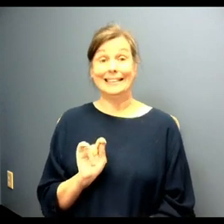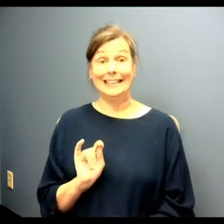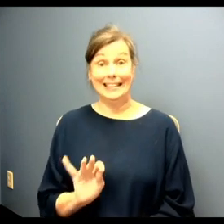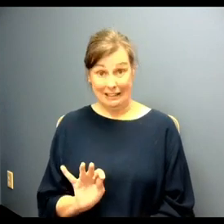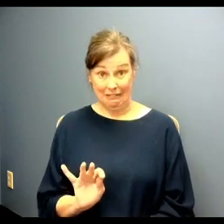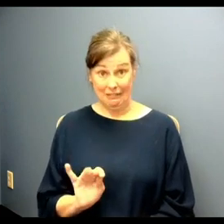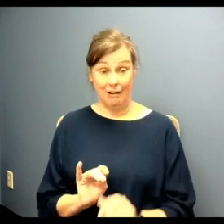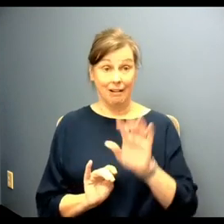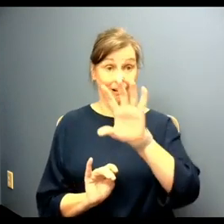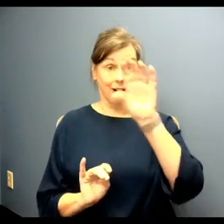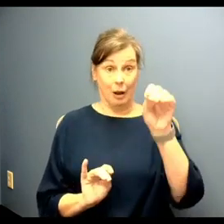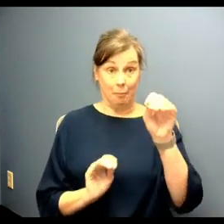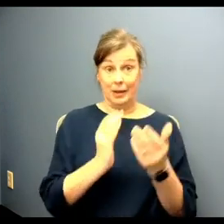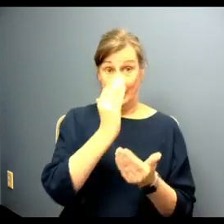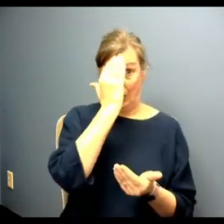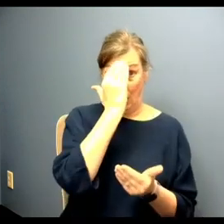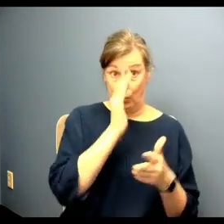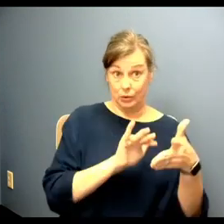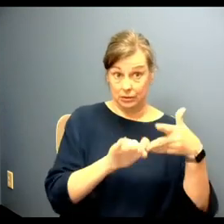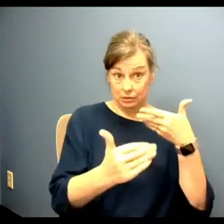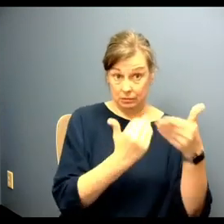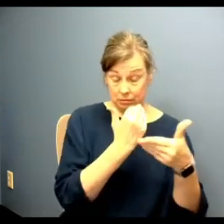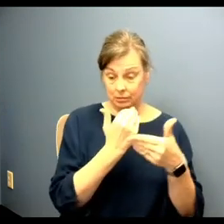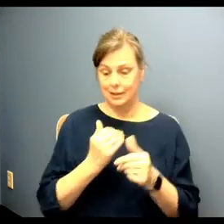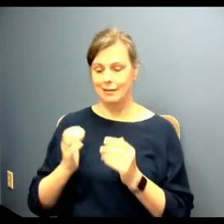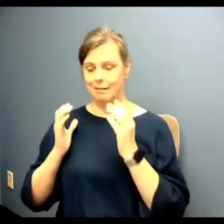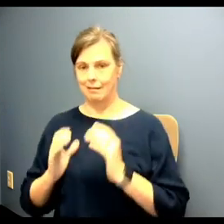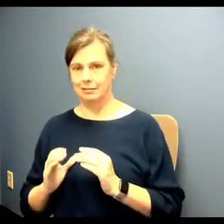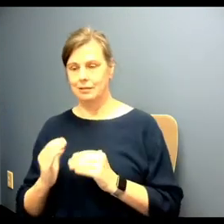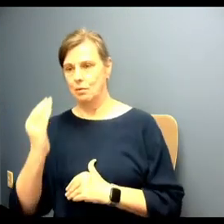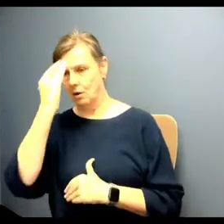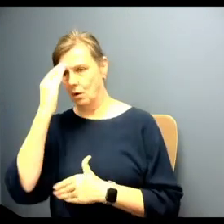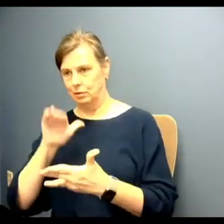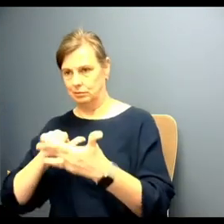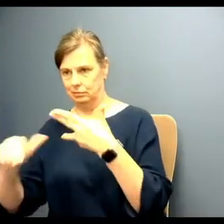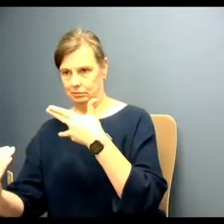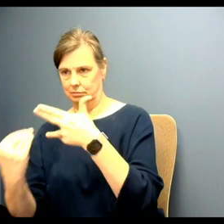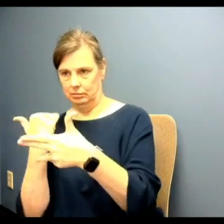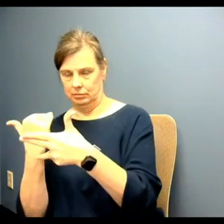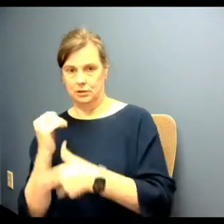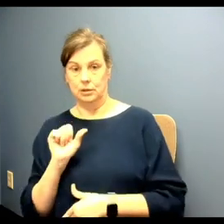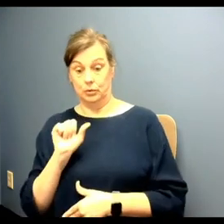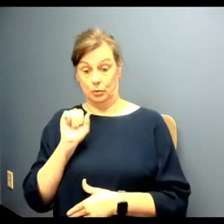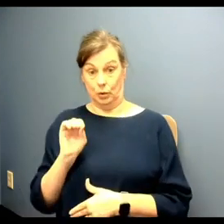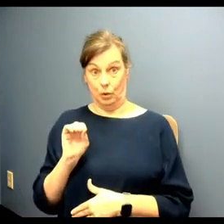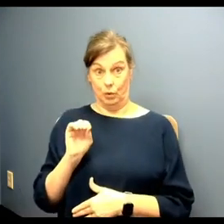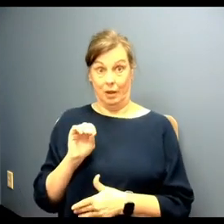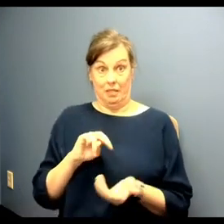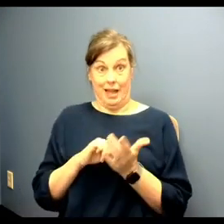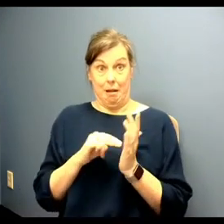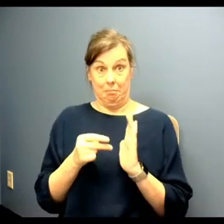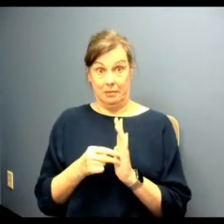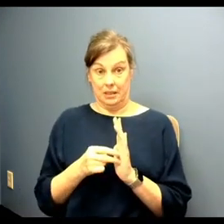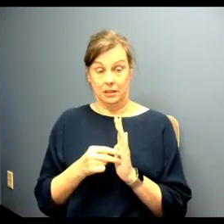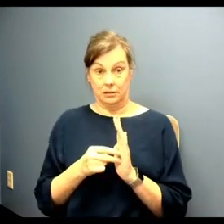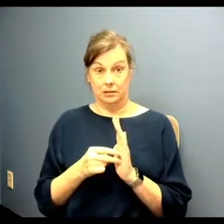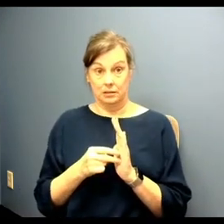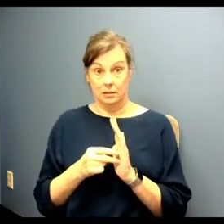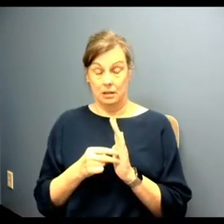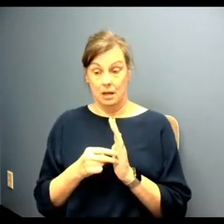the quality of the product. And we have this picture shown here of the true information of what you would expect.